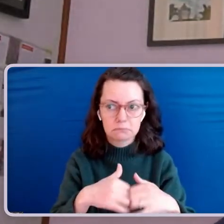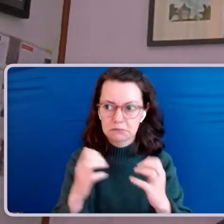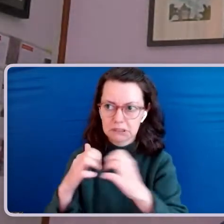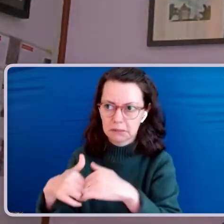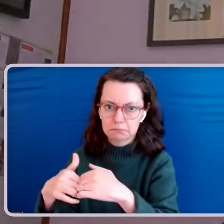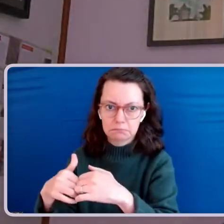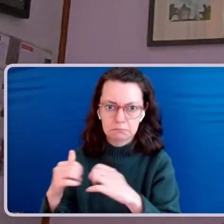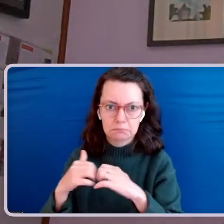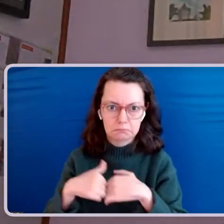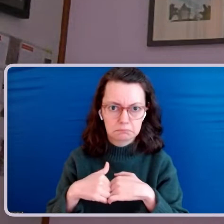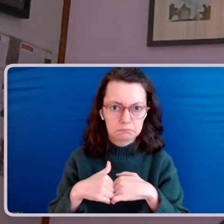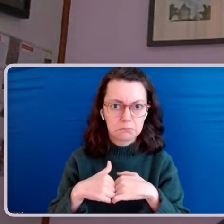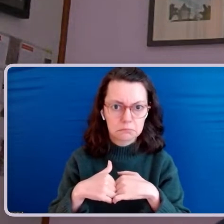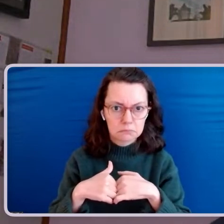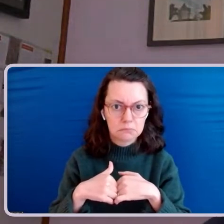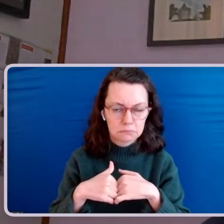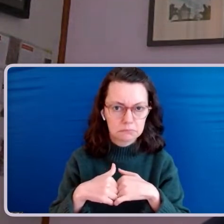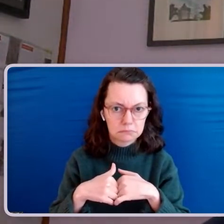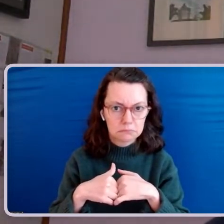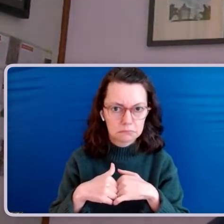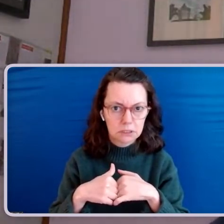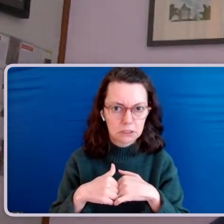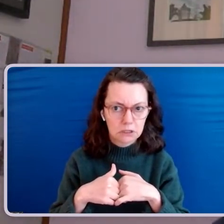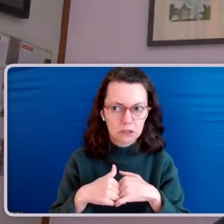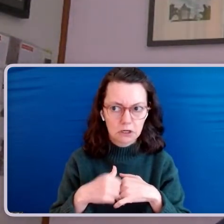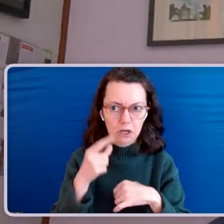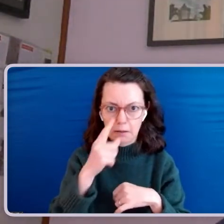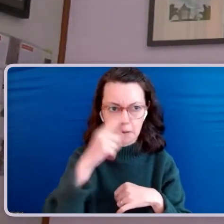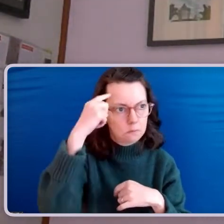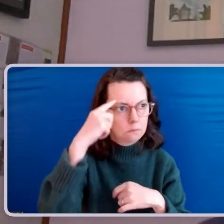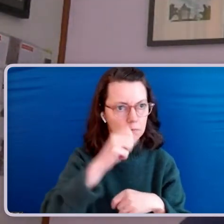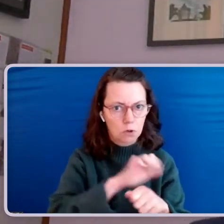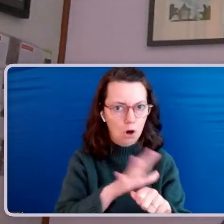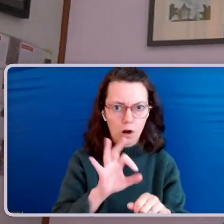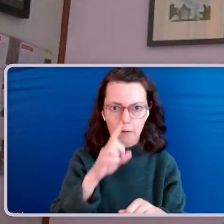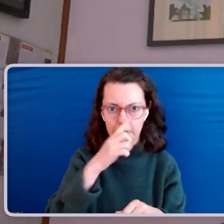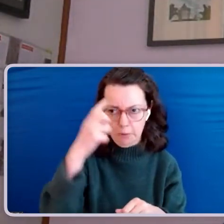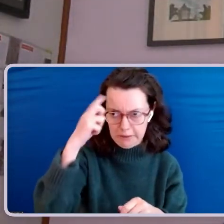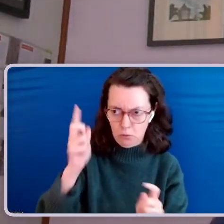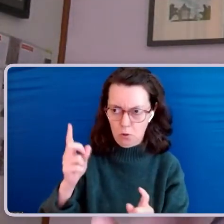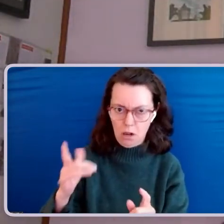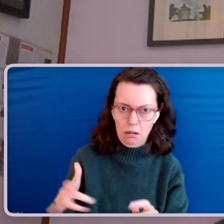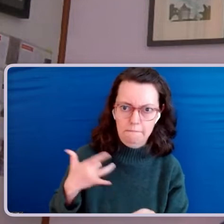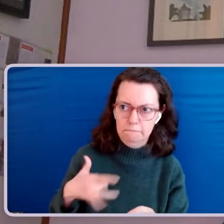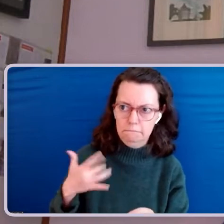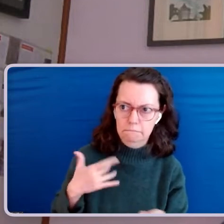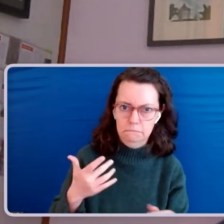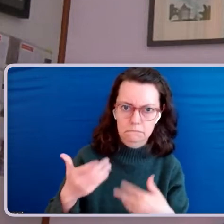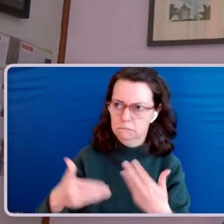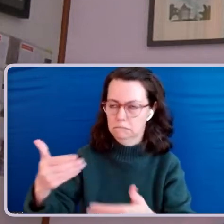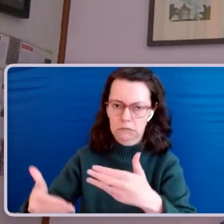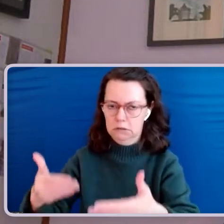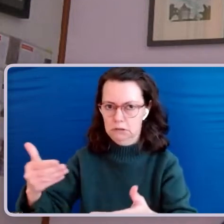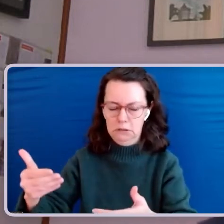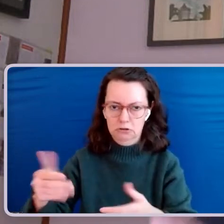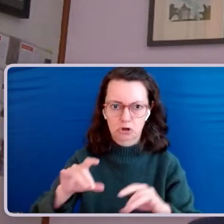added stress on people in Australia who have to consider not only their own health and